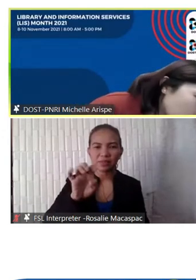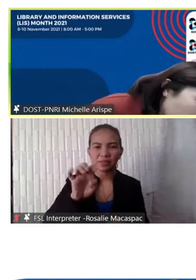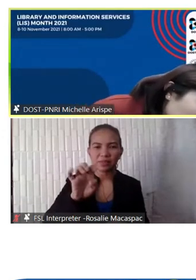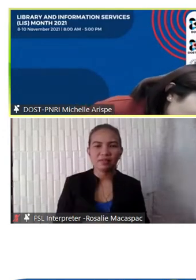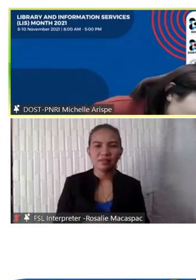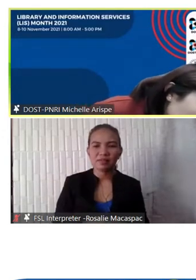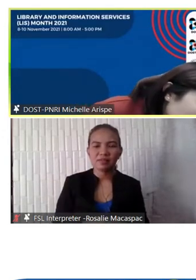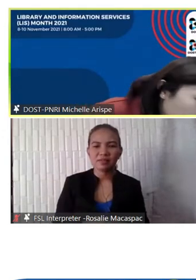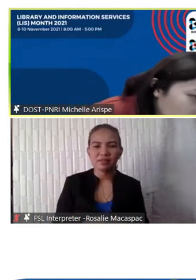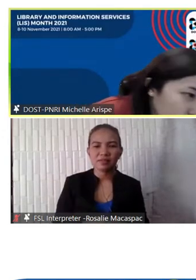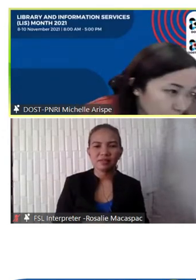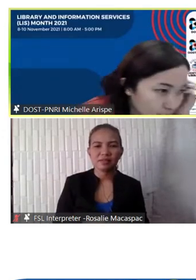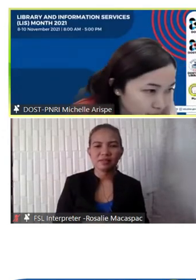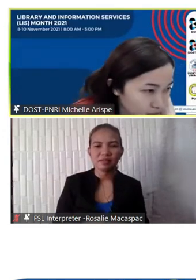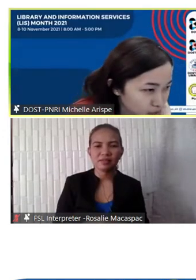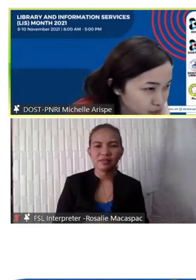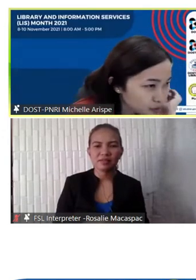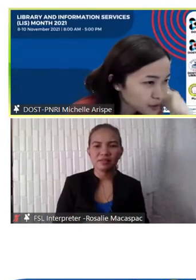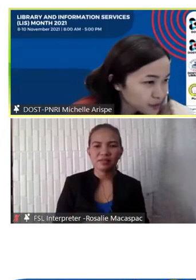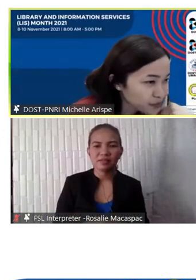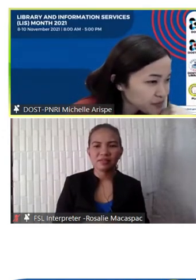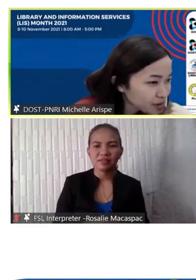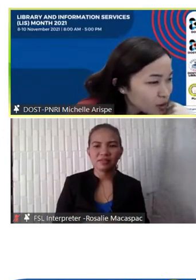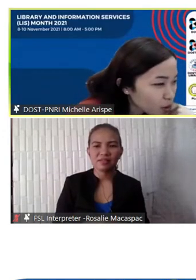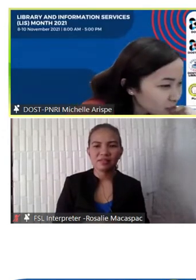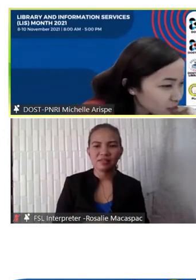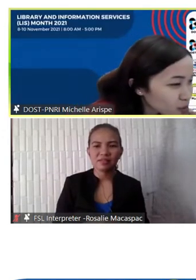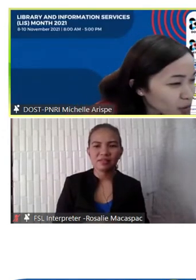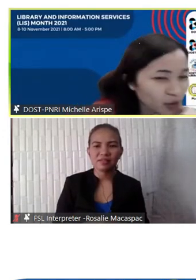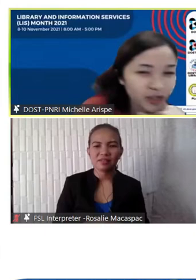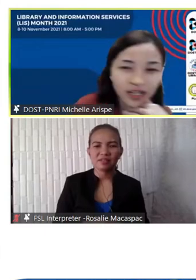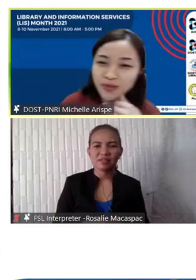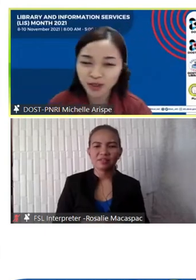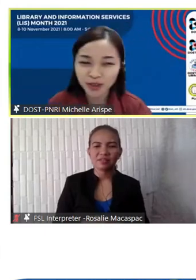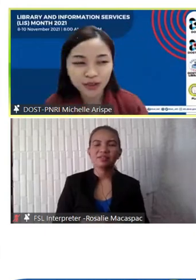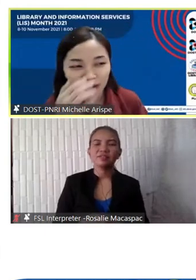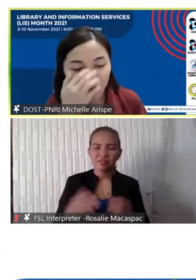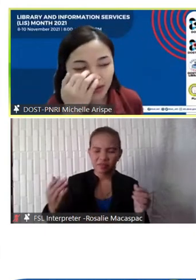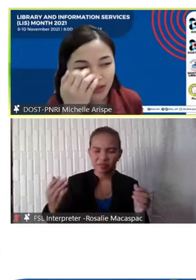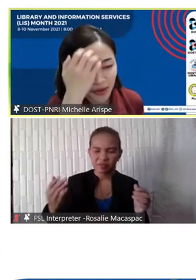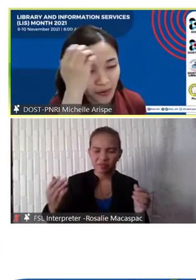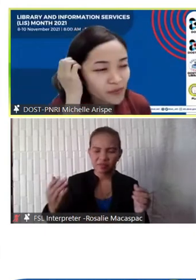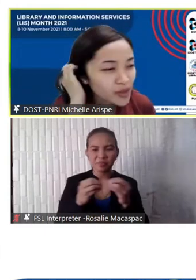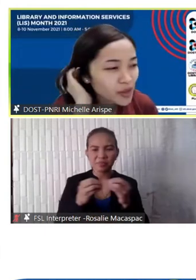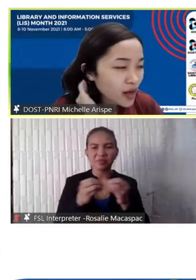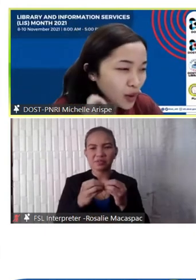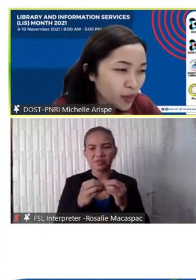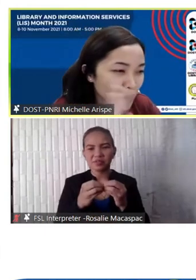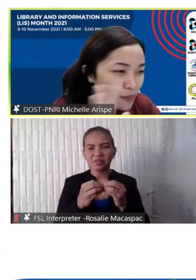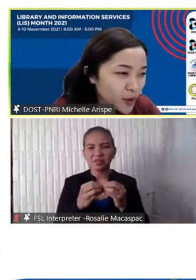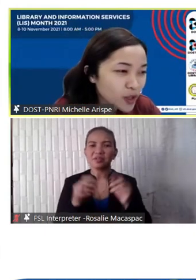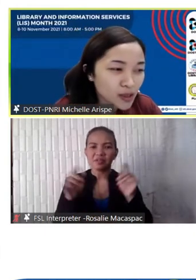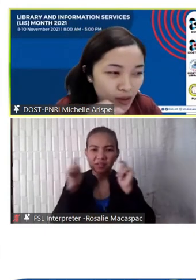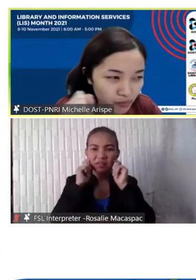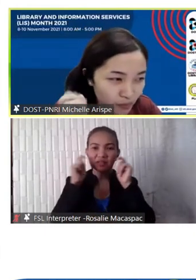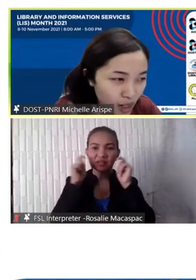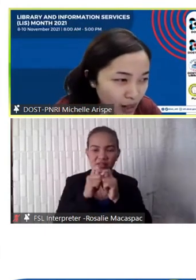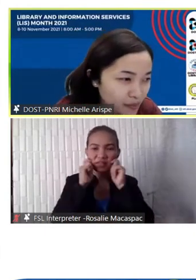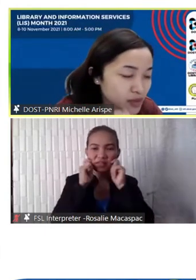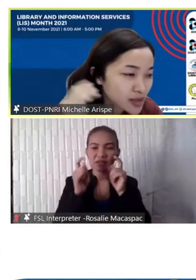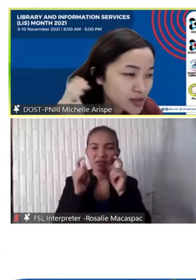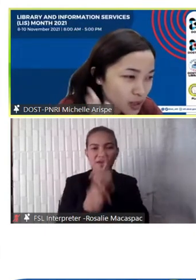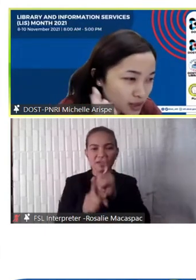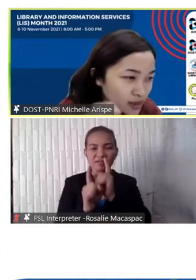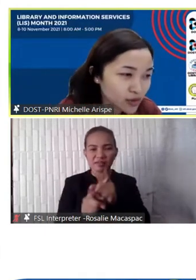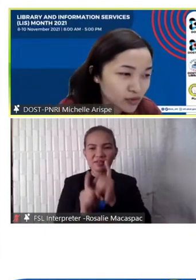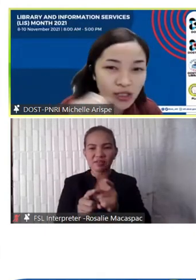Ano yung isa? Okay, explosion. Okay, so more or less medyo synonymous, no? Weapon,